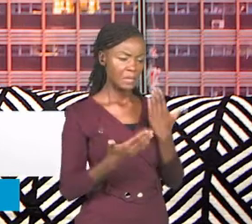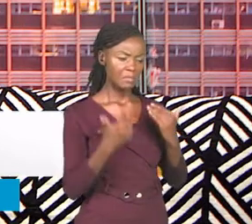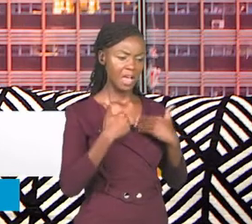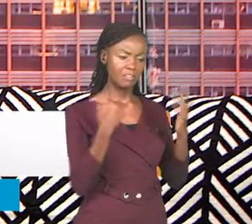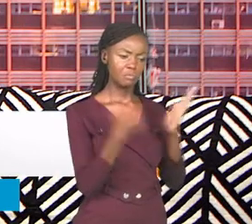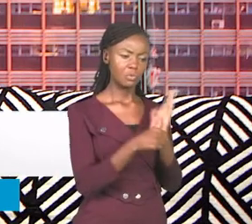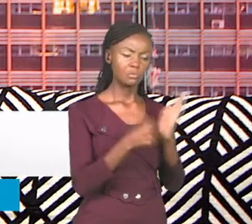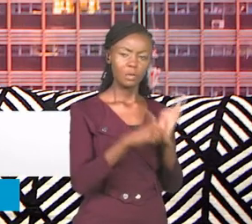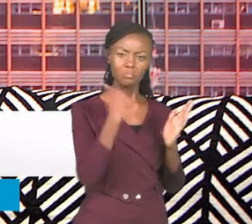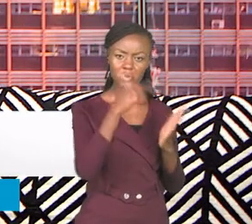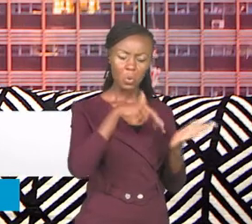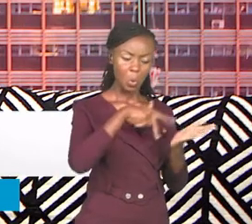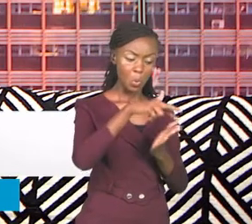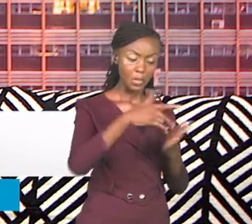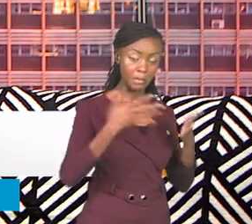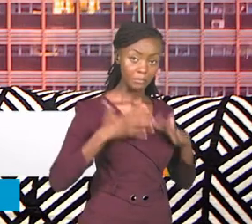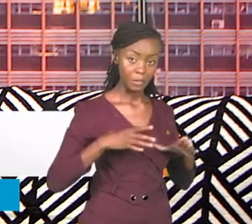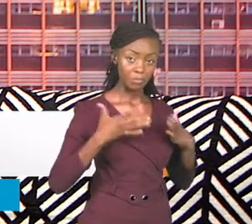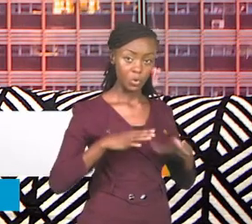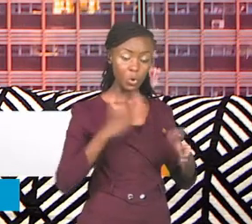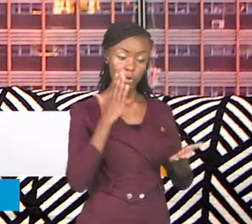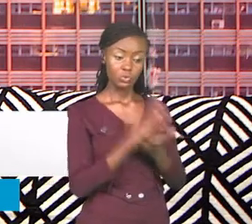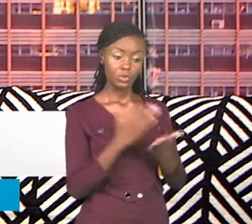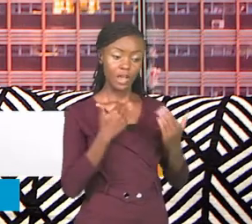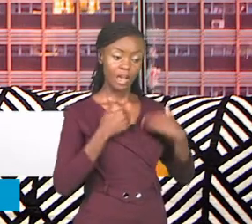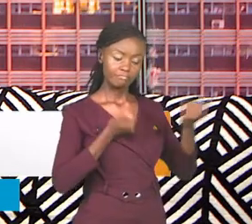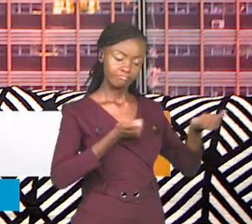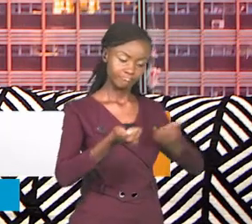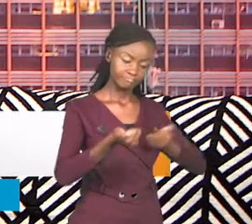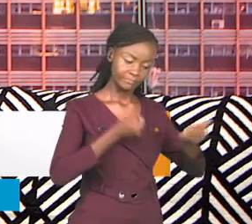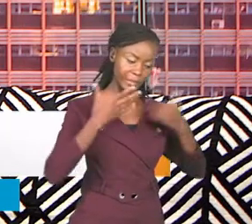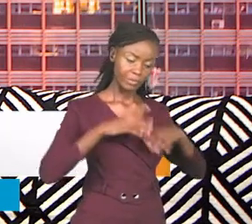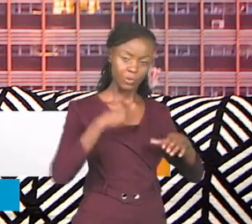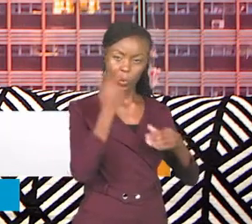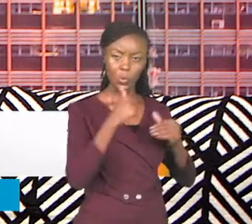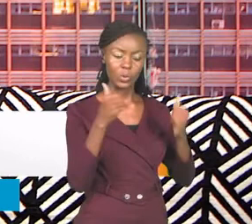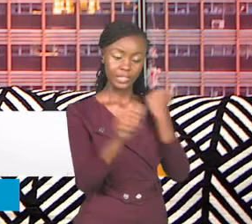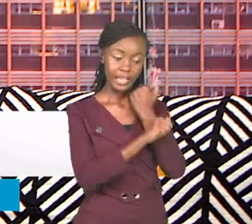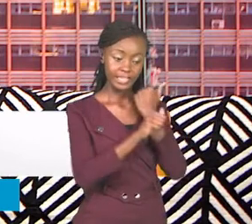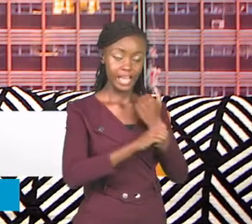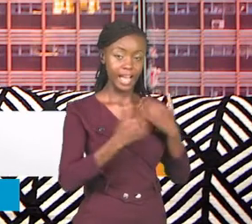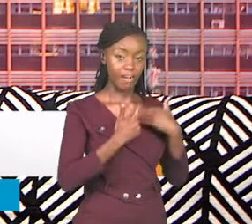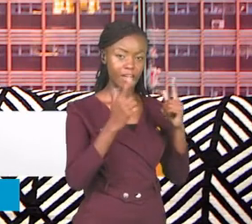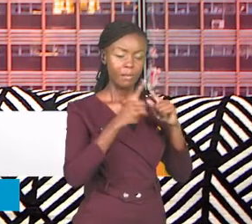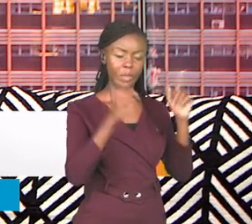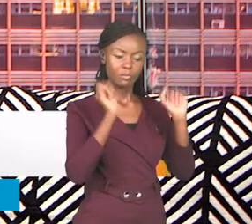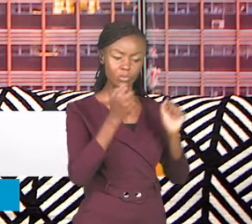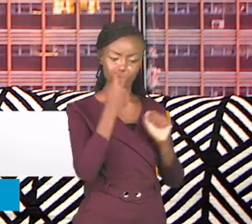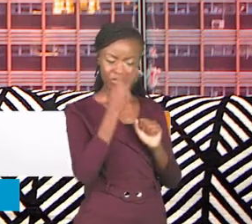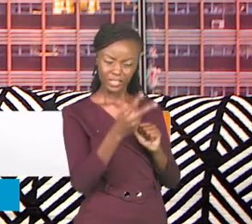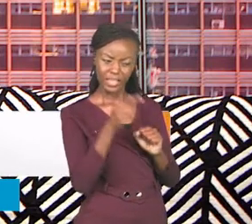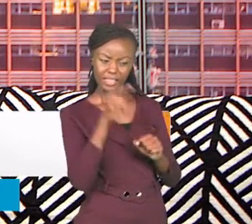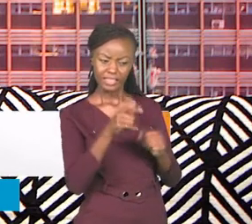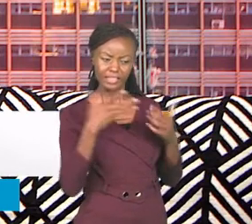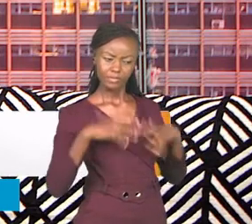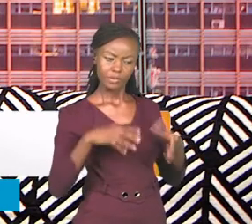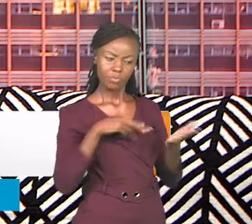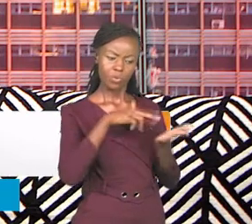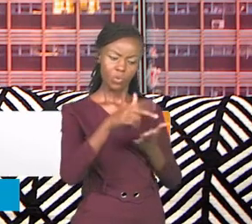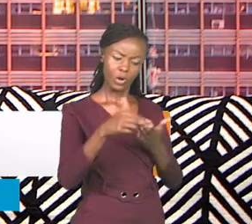pedestrians. Okay. While we are saying motorists are a bit reckless and all that, but you can see where these pedestrians are being knocked